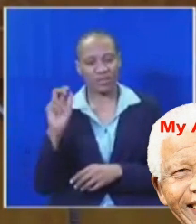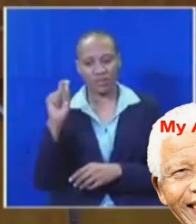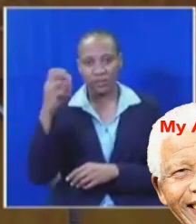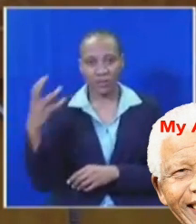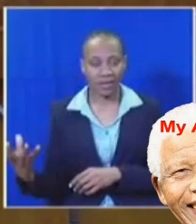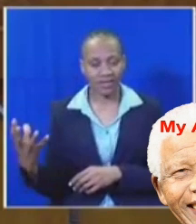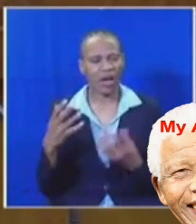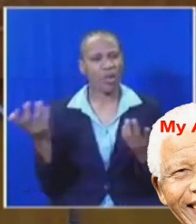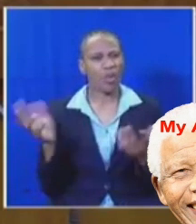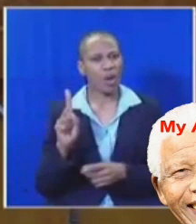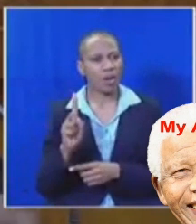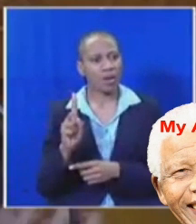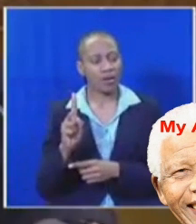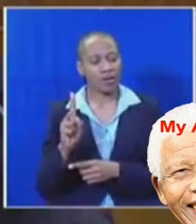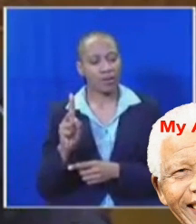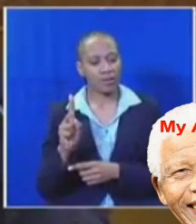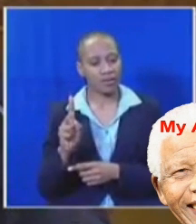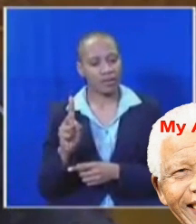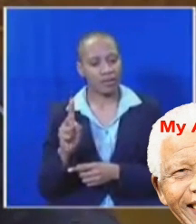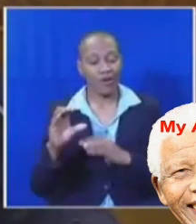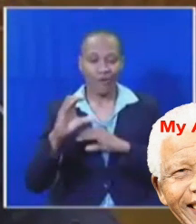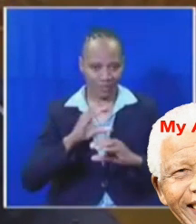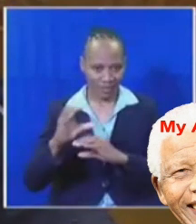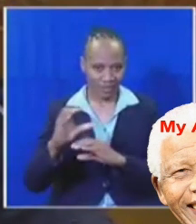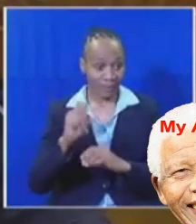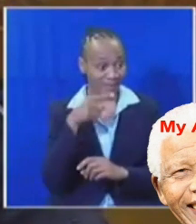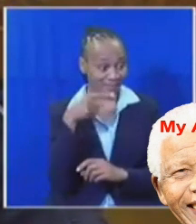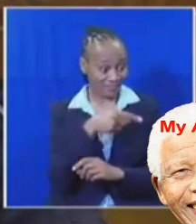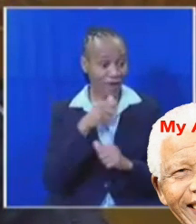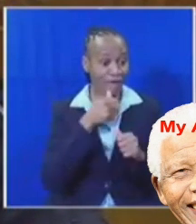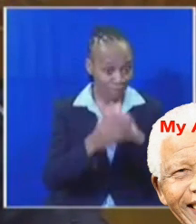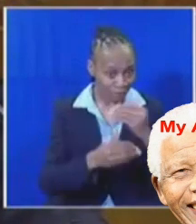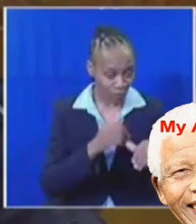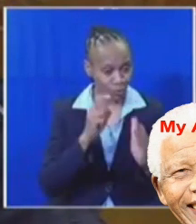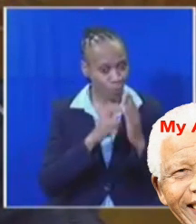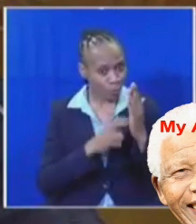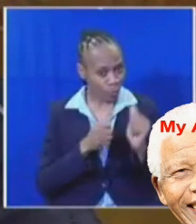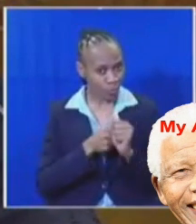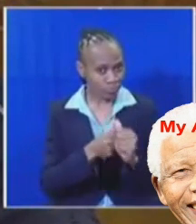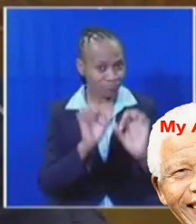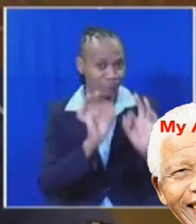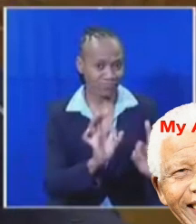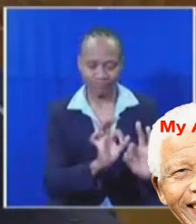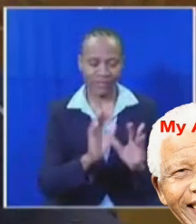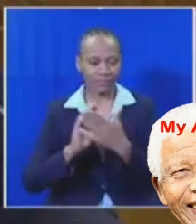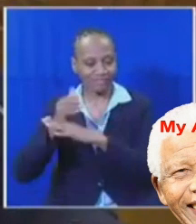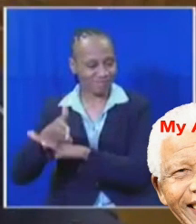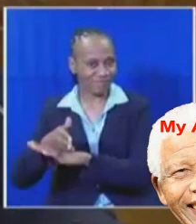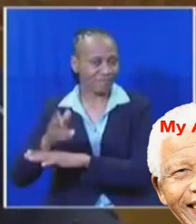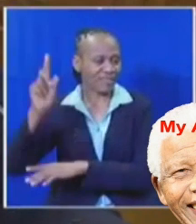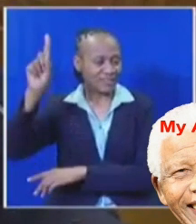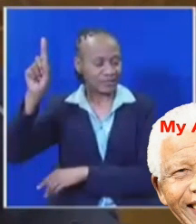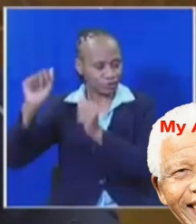on communication without following a proper procedure and regulation. In